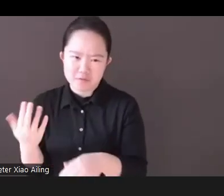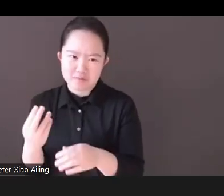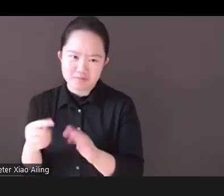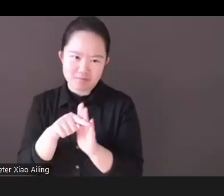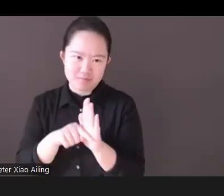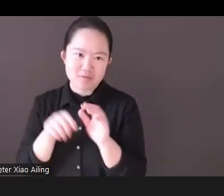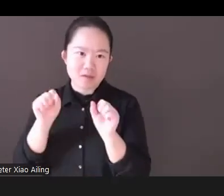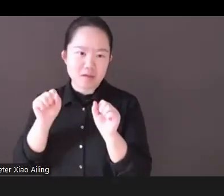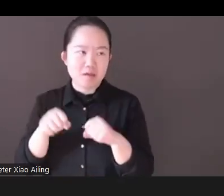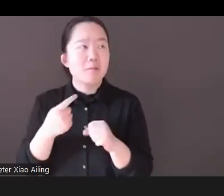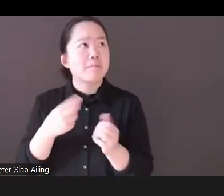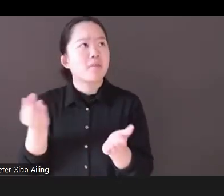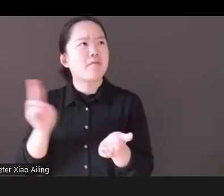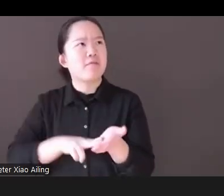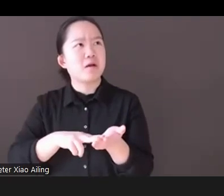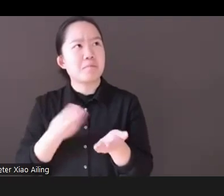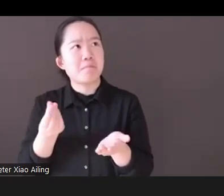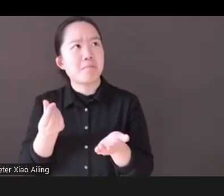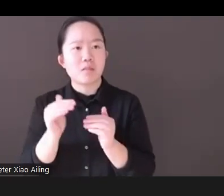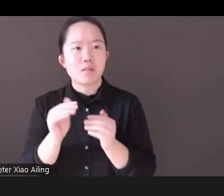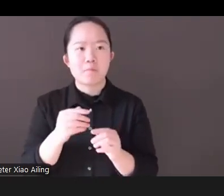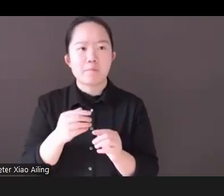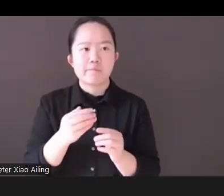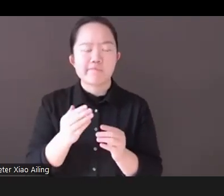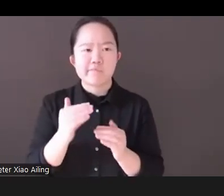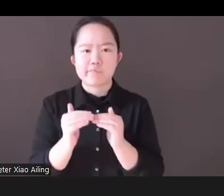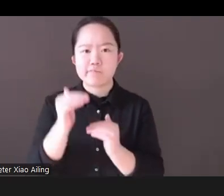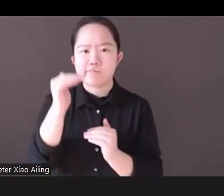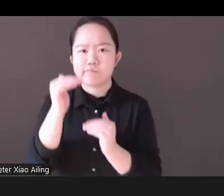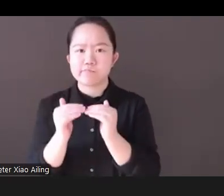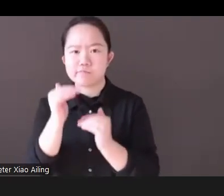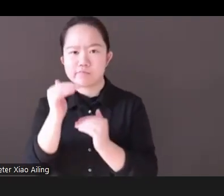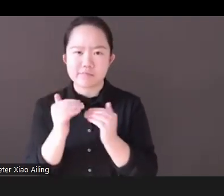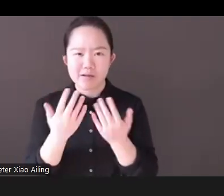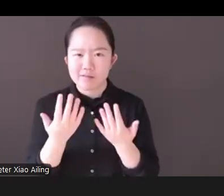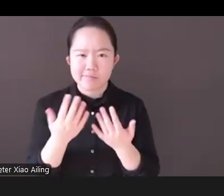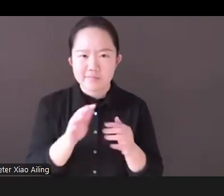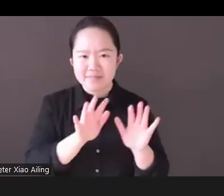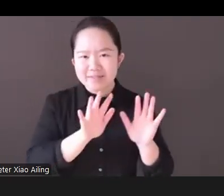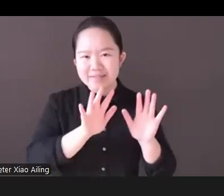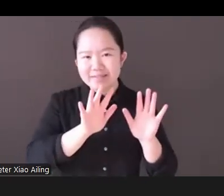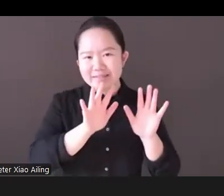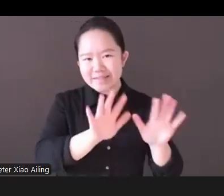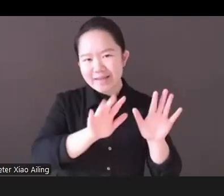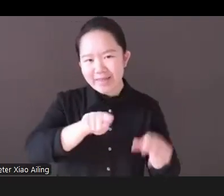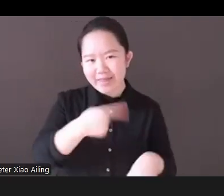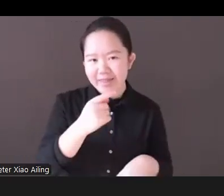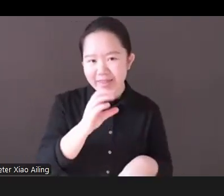10,000 to 10 million Swedish crowns, and if I translate that to euro, it's right now about